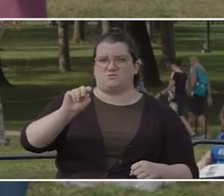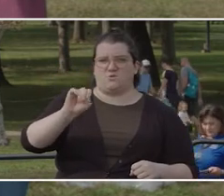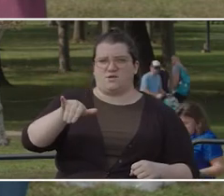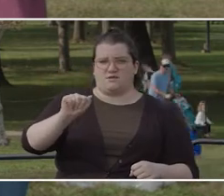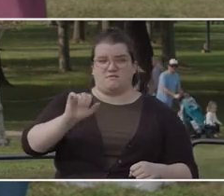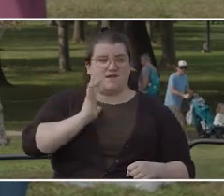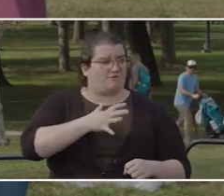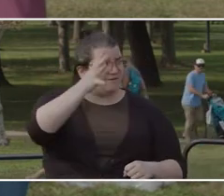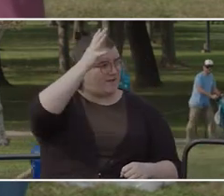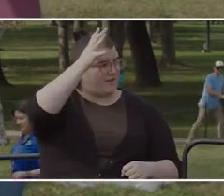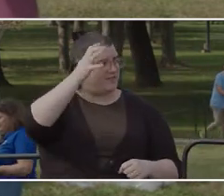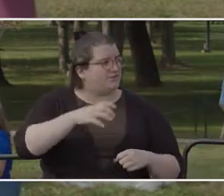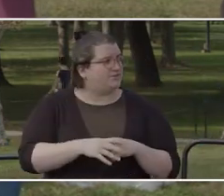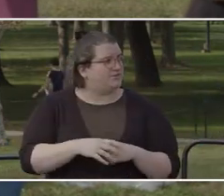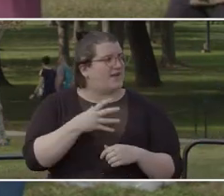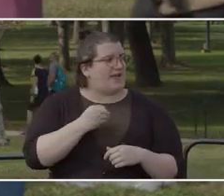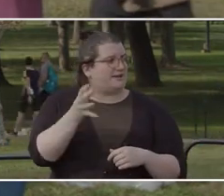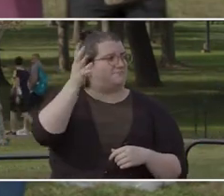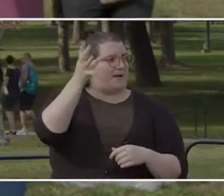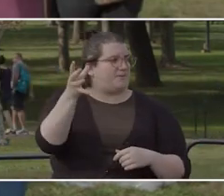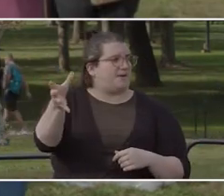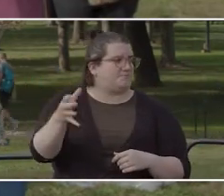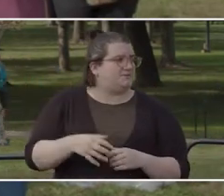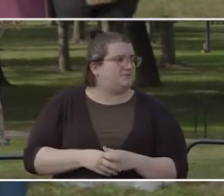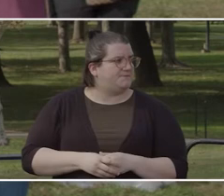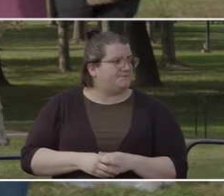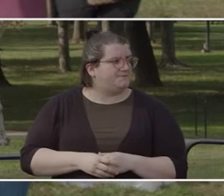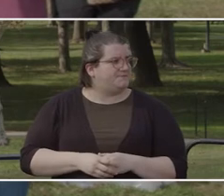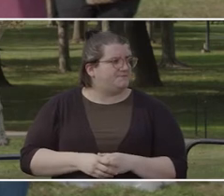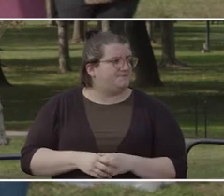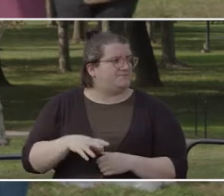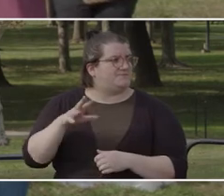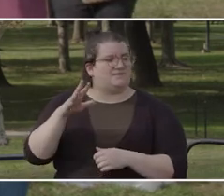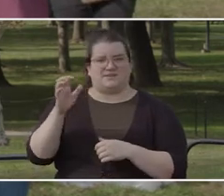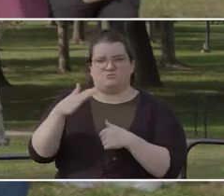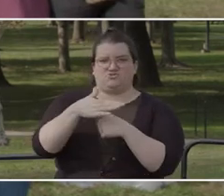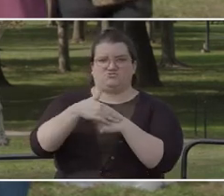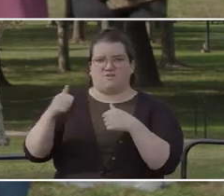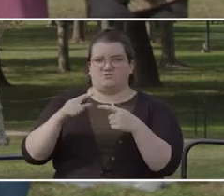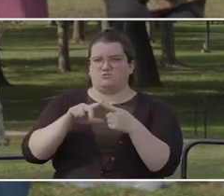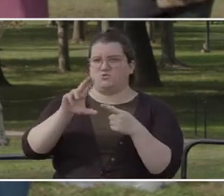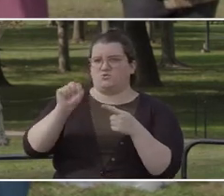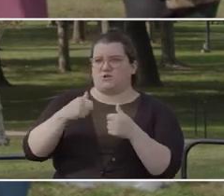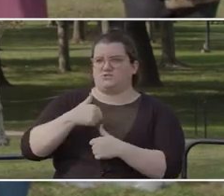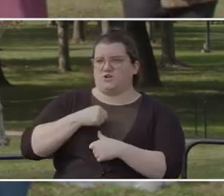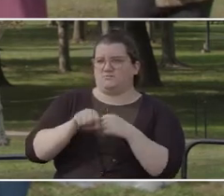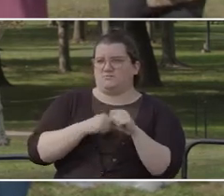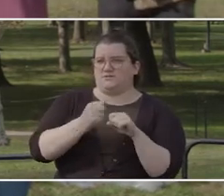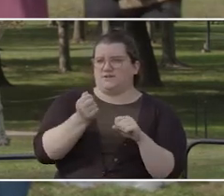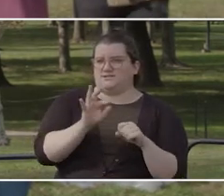Our father and pop-pop. He was drafted into the U.S. Army in